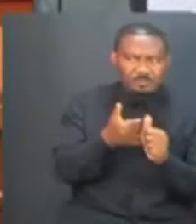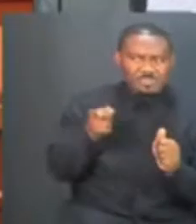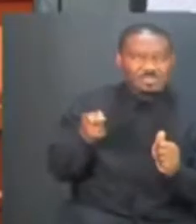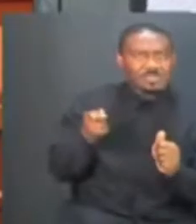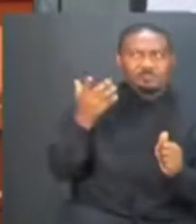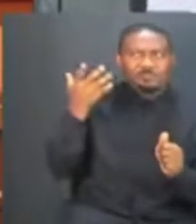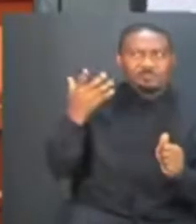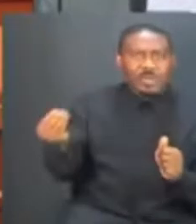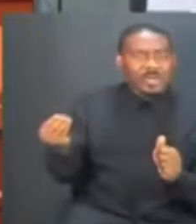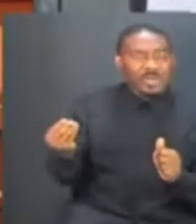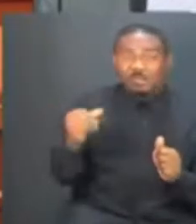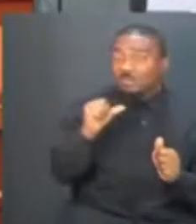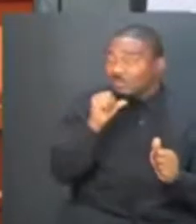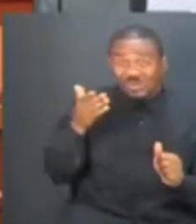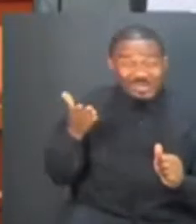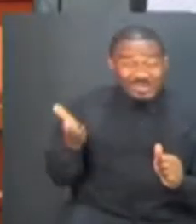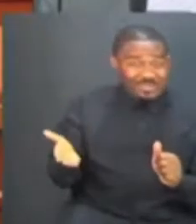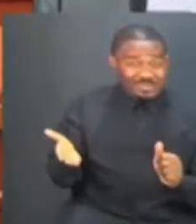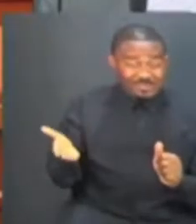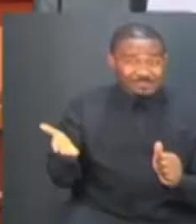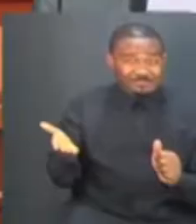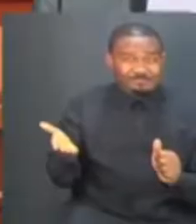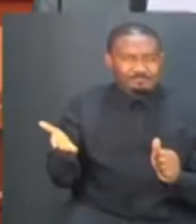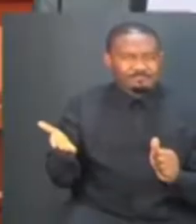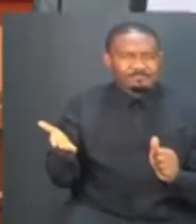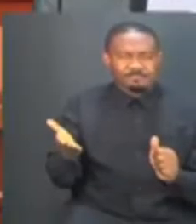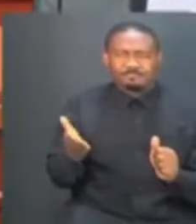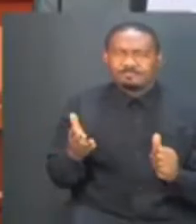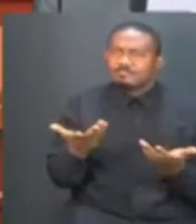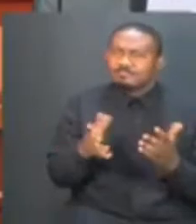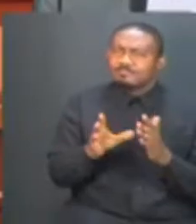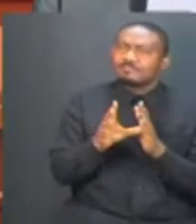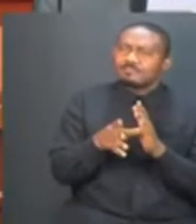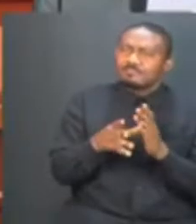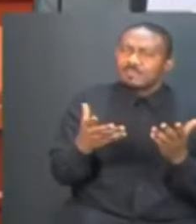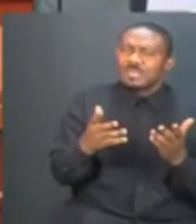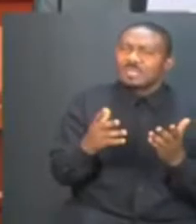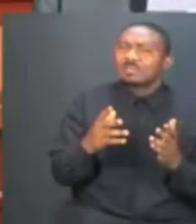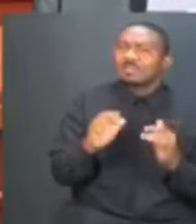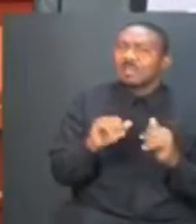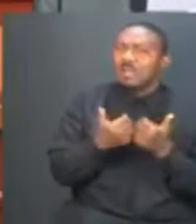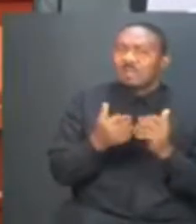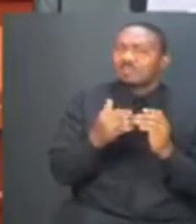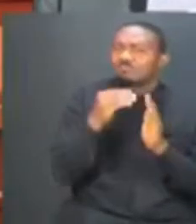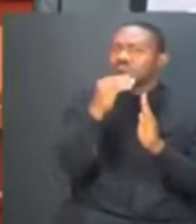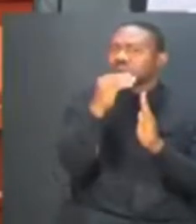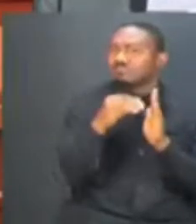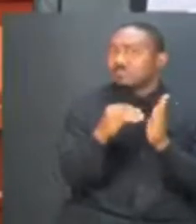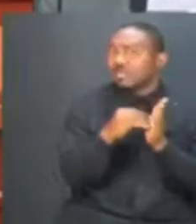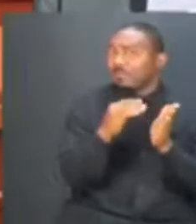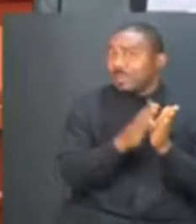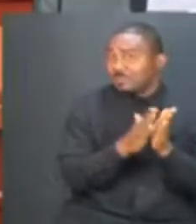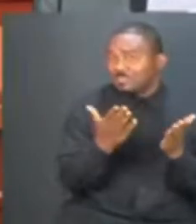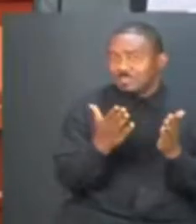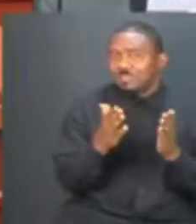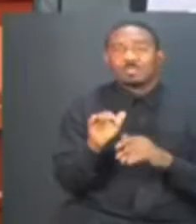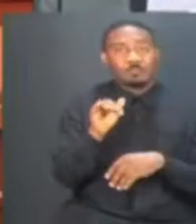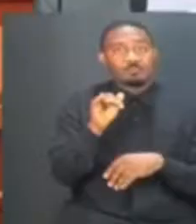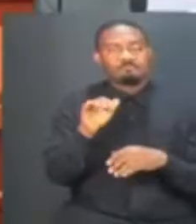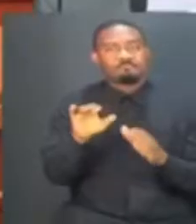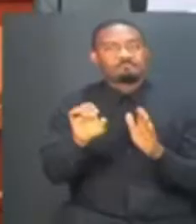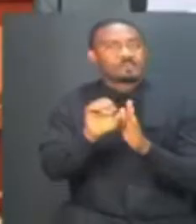the question, it is captured on the votes and proceedings. Yesterday, Honorable Ajin